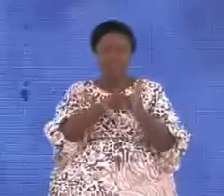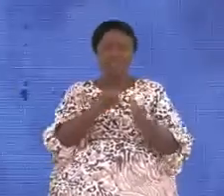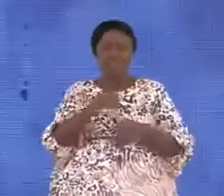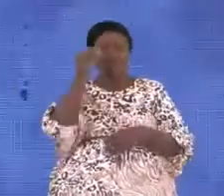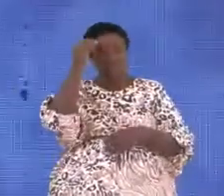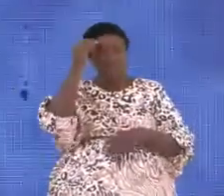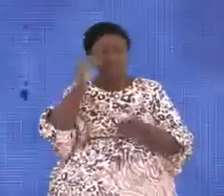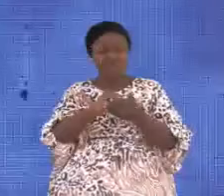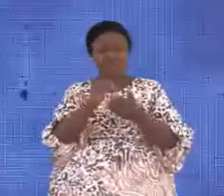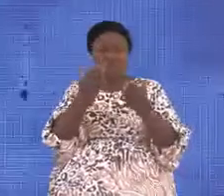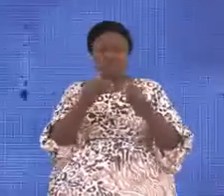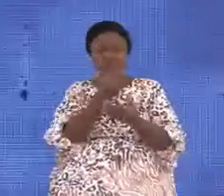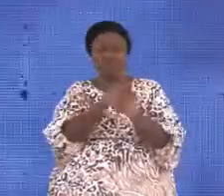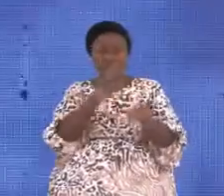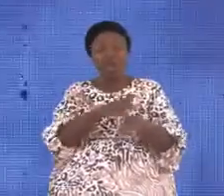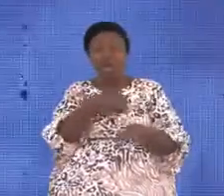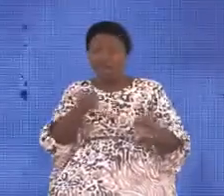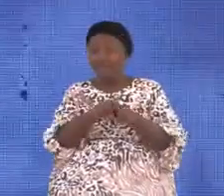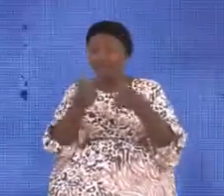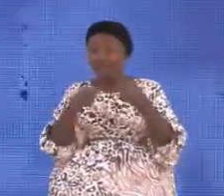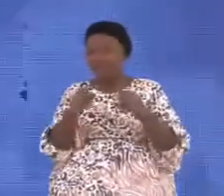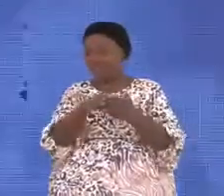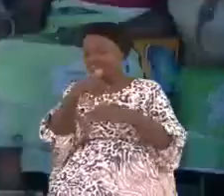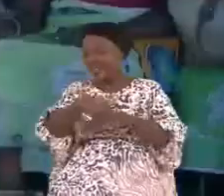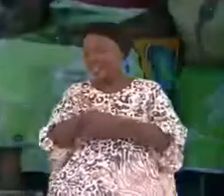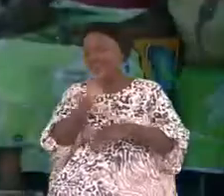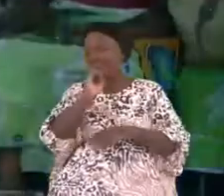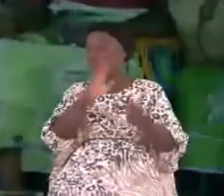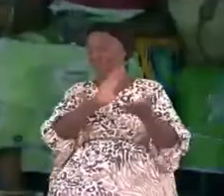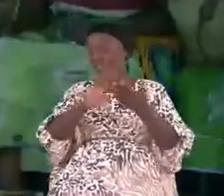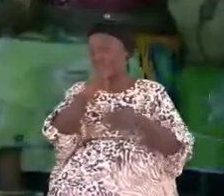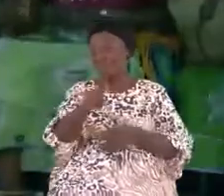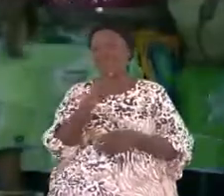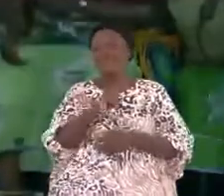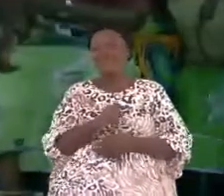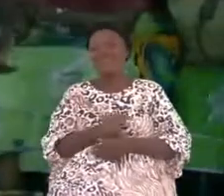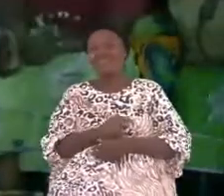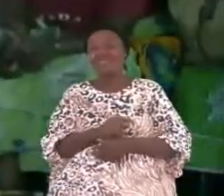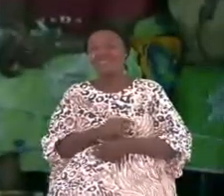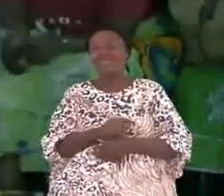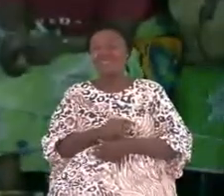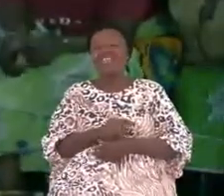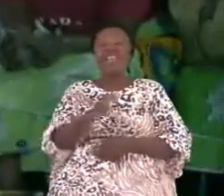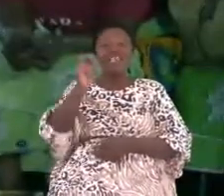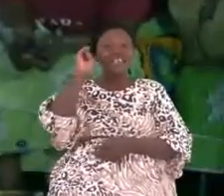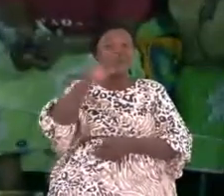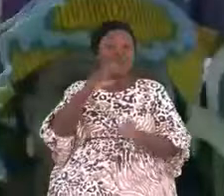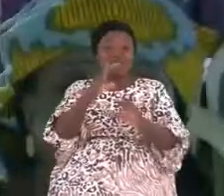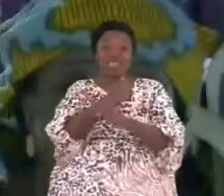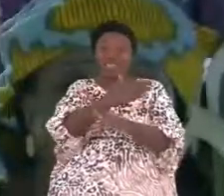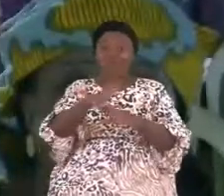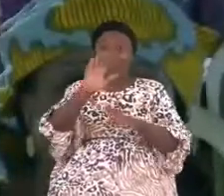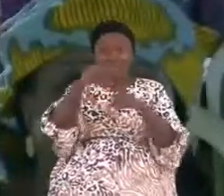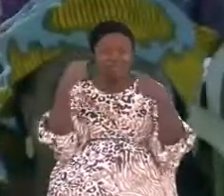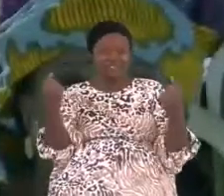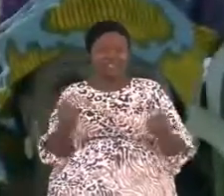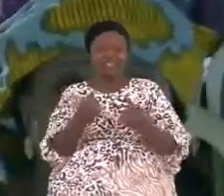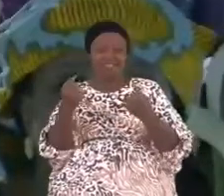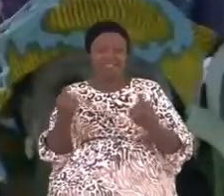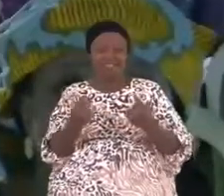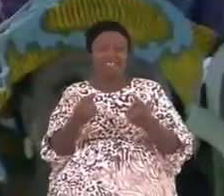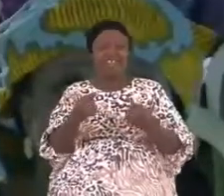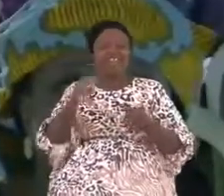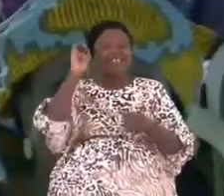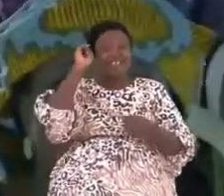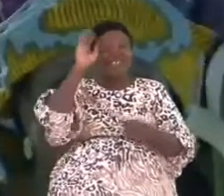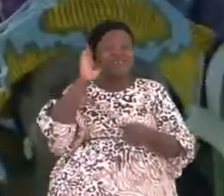And as you come tonight, He will forgive you. He will take away your sin. He will